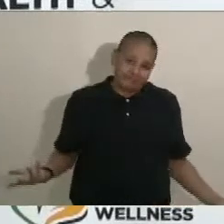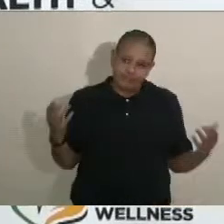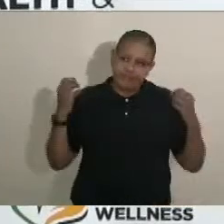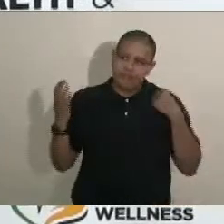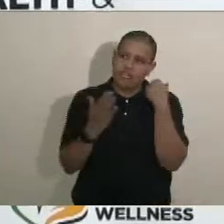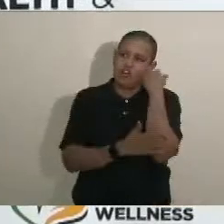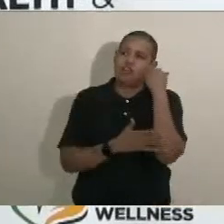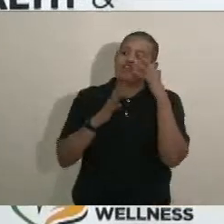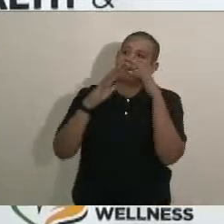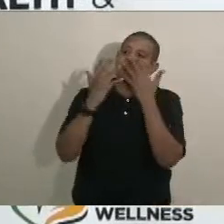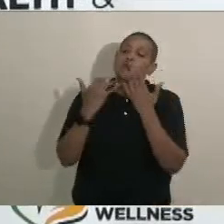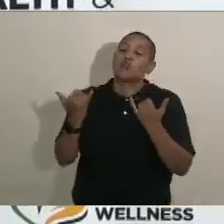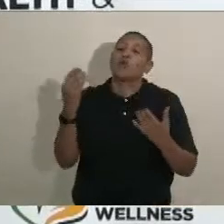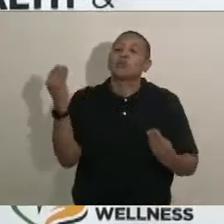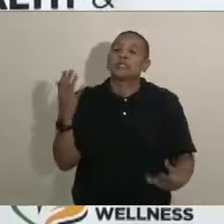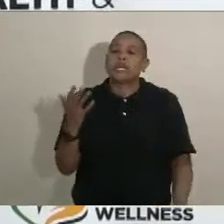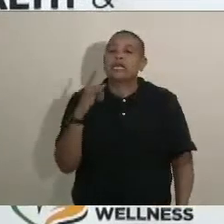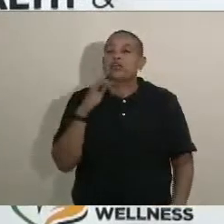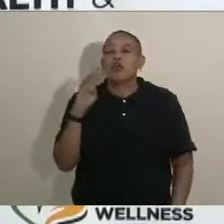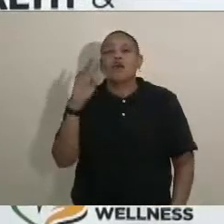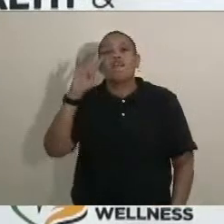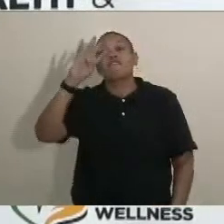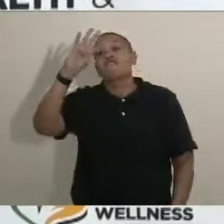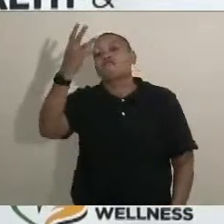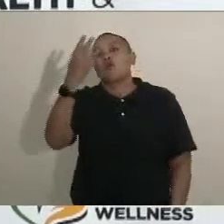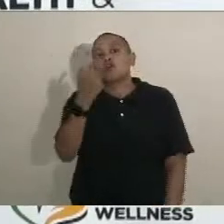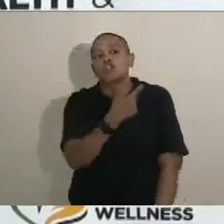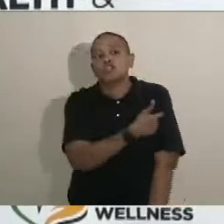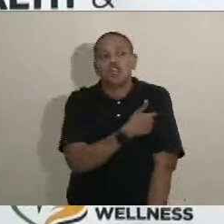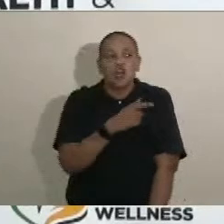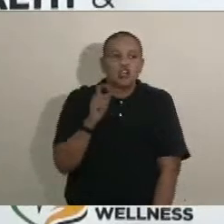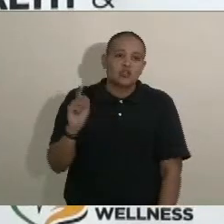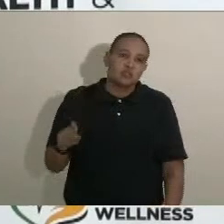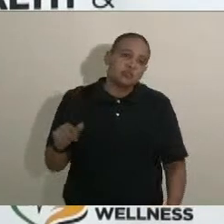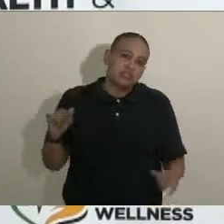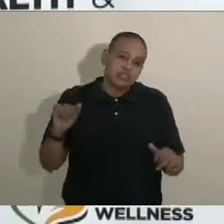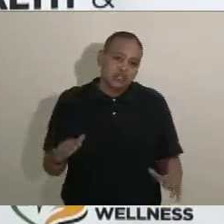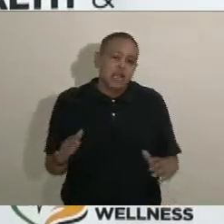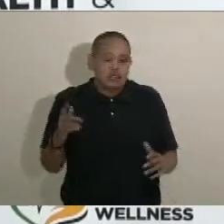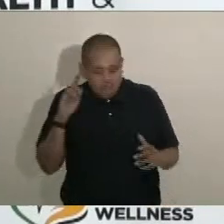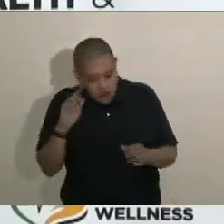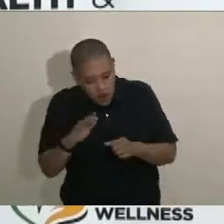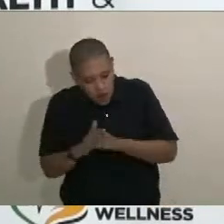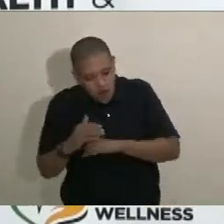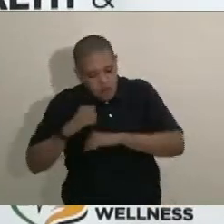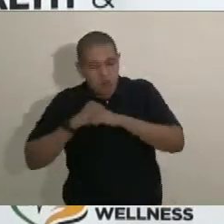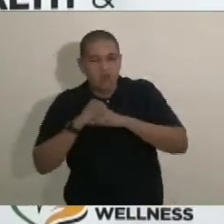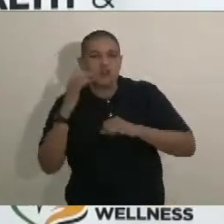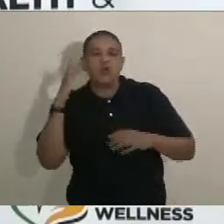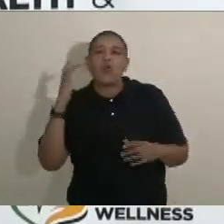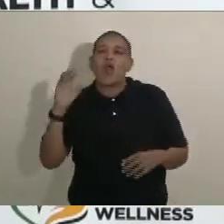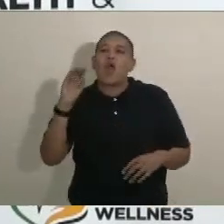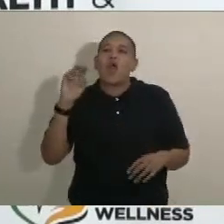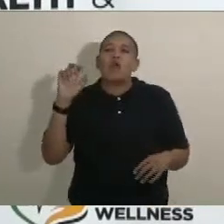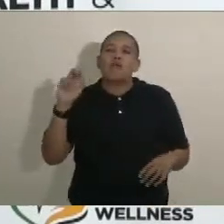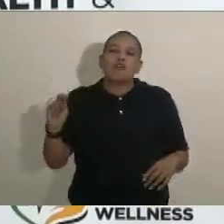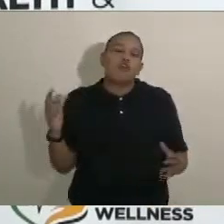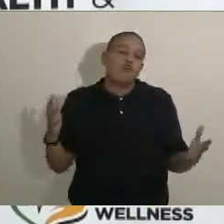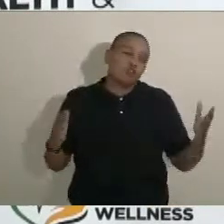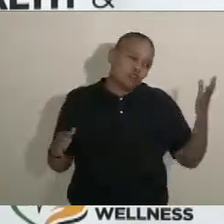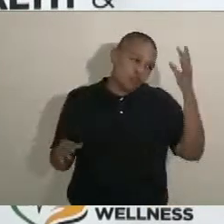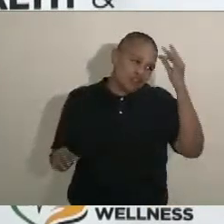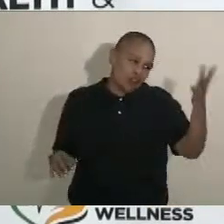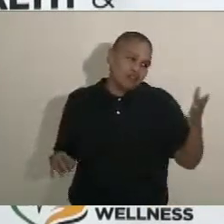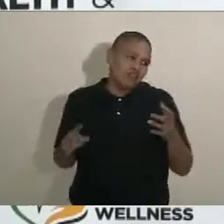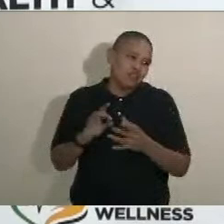the world saying that no, a second shot is almost going to be standard for because of Omicron? What is